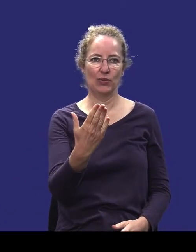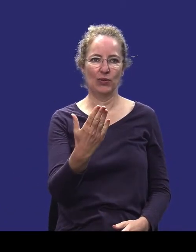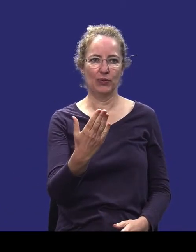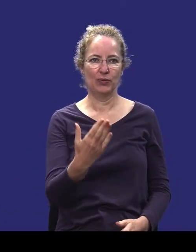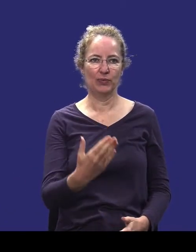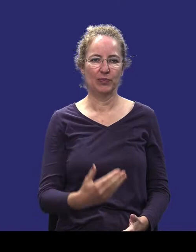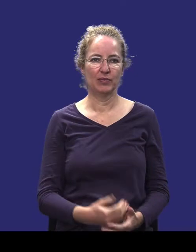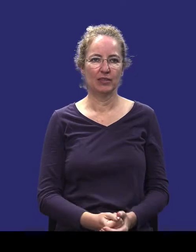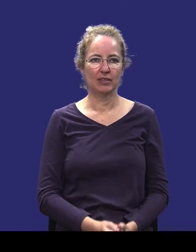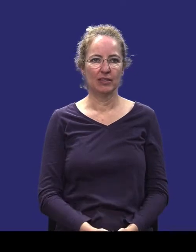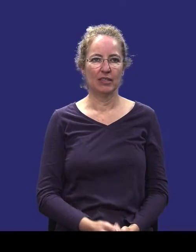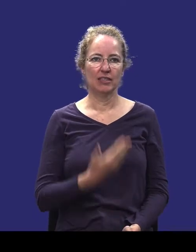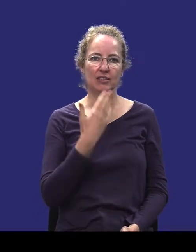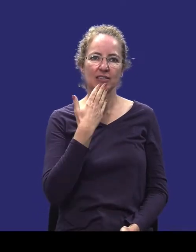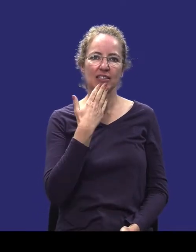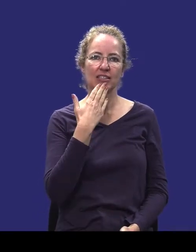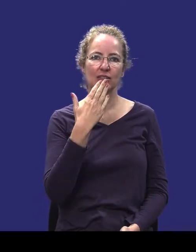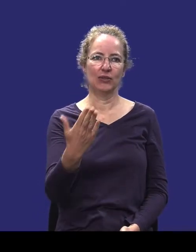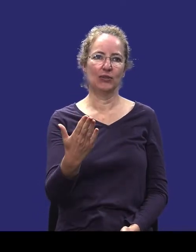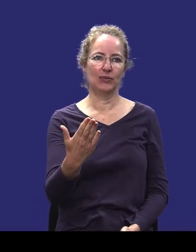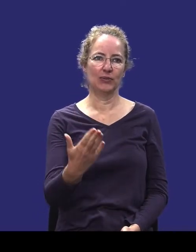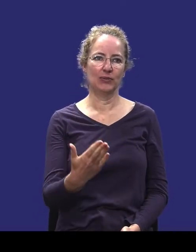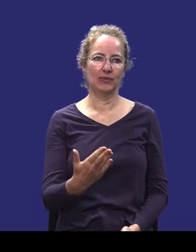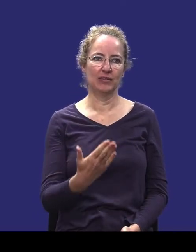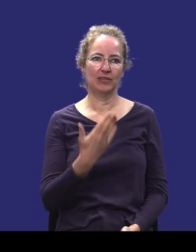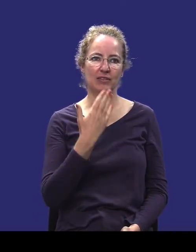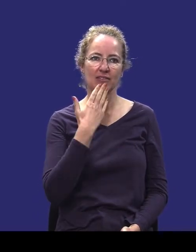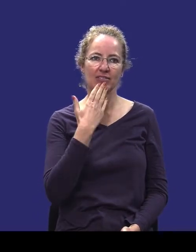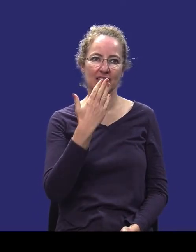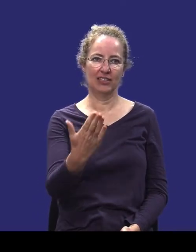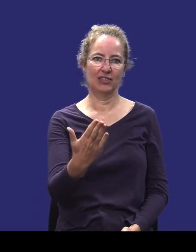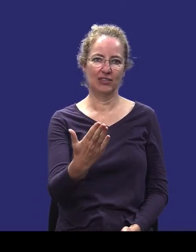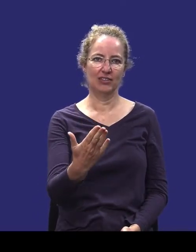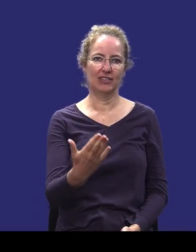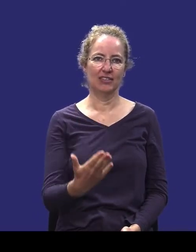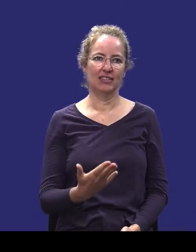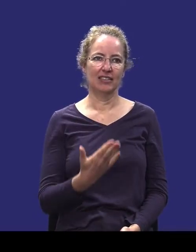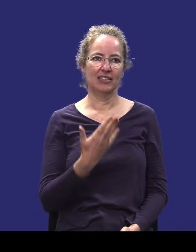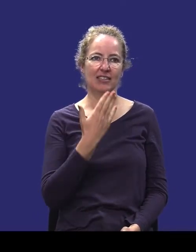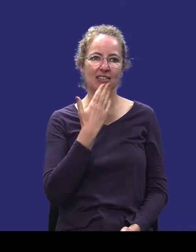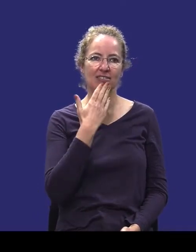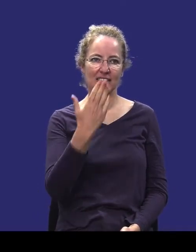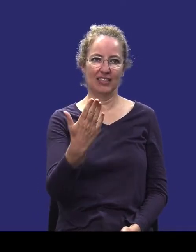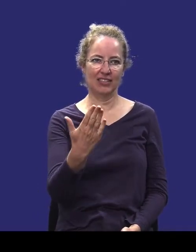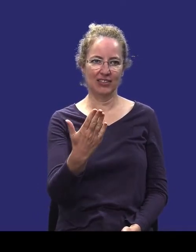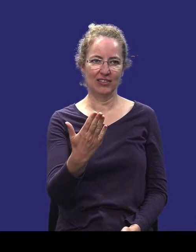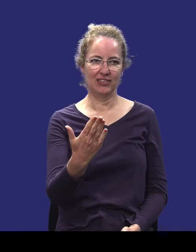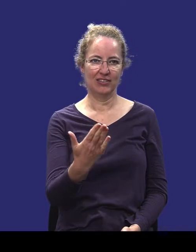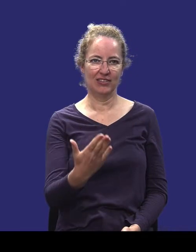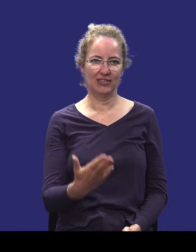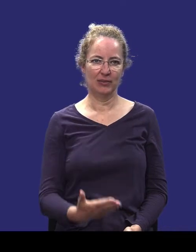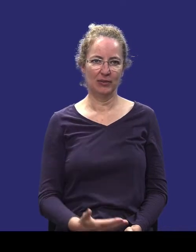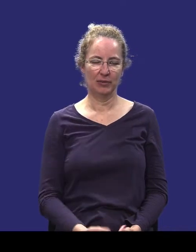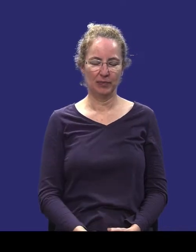you. Thank you. Thank you. Thank you.